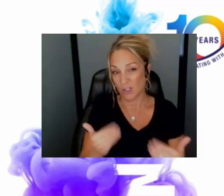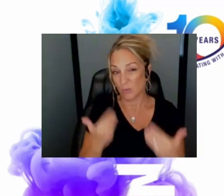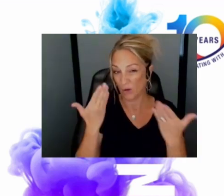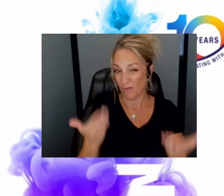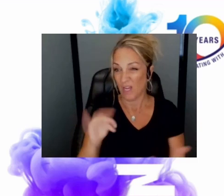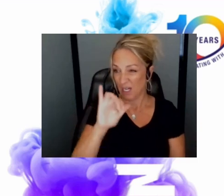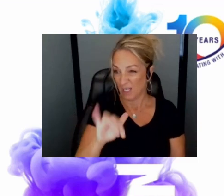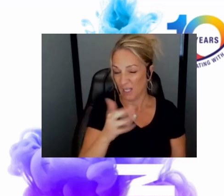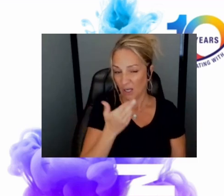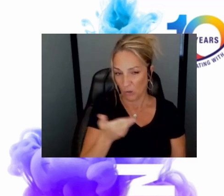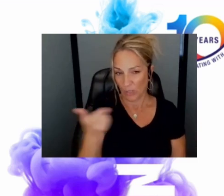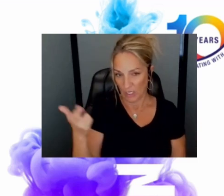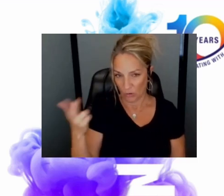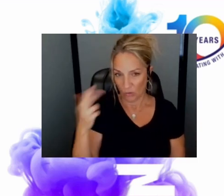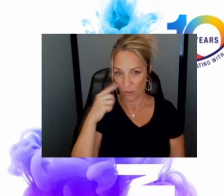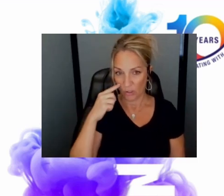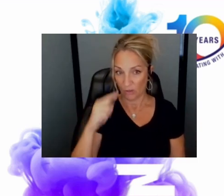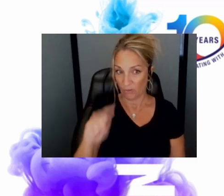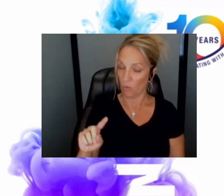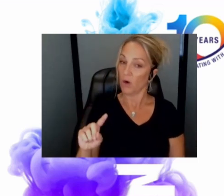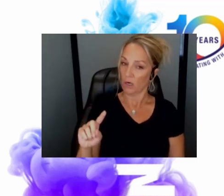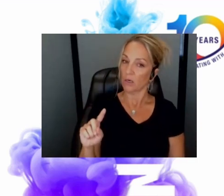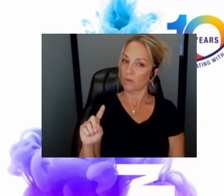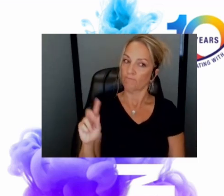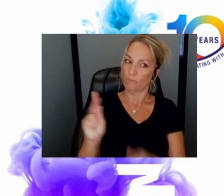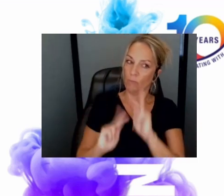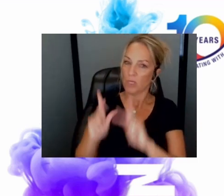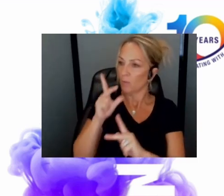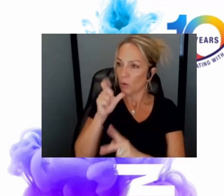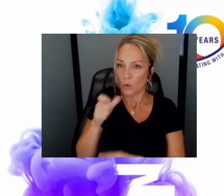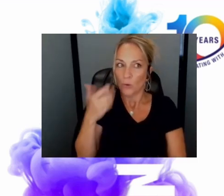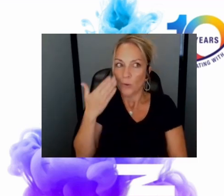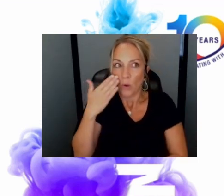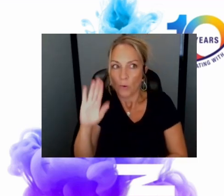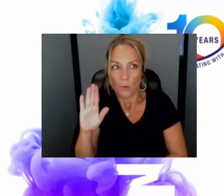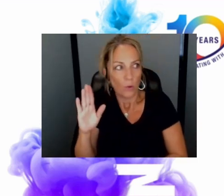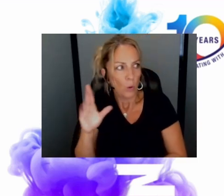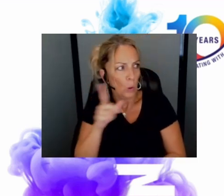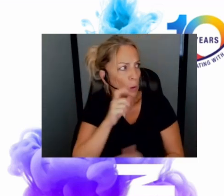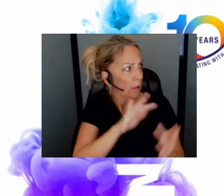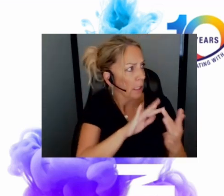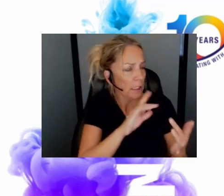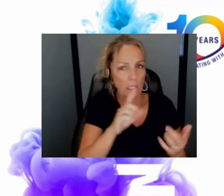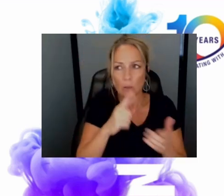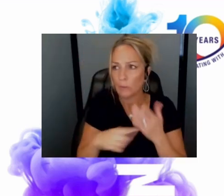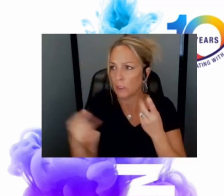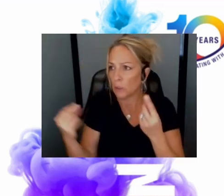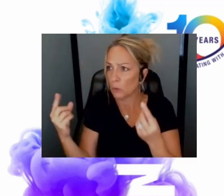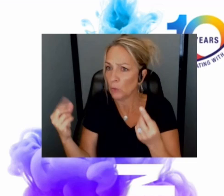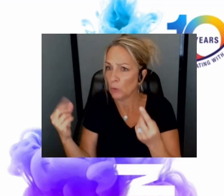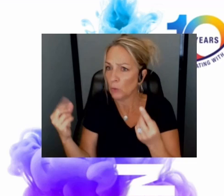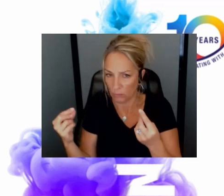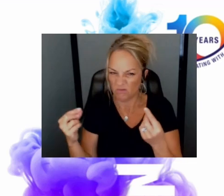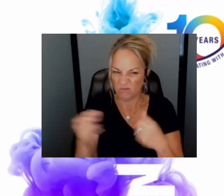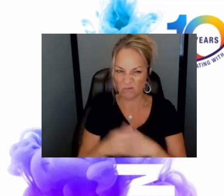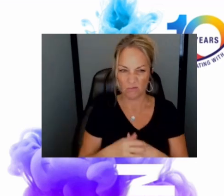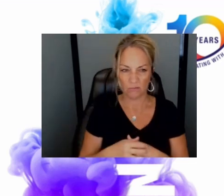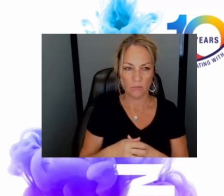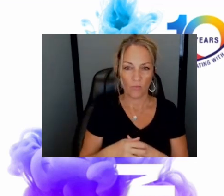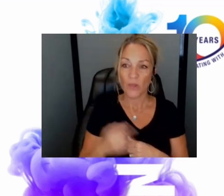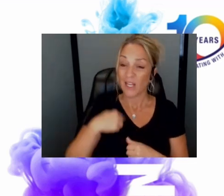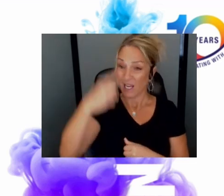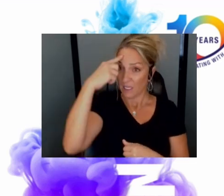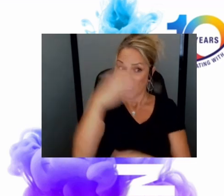resource for those who may not know where to turn. And even, I think, empowering our